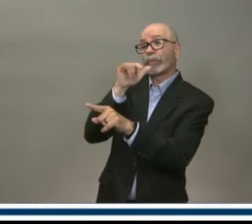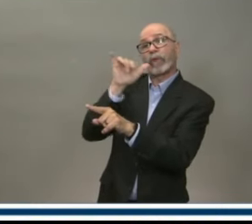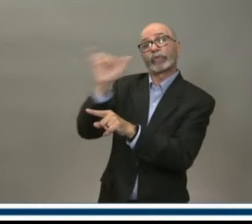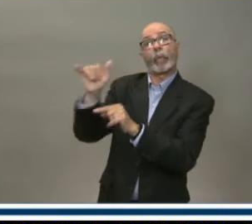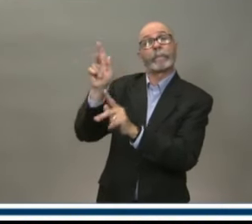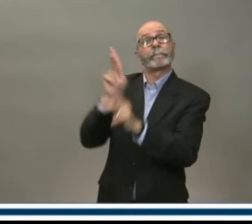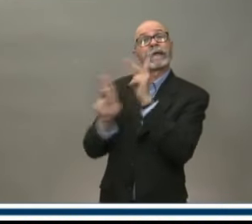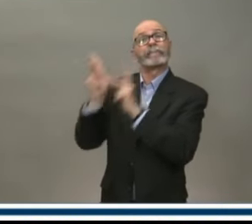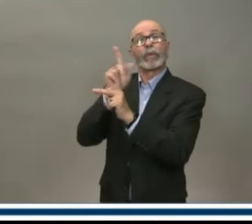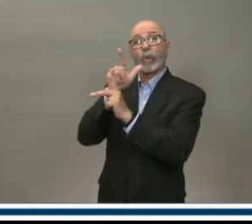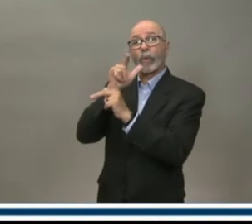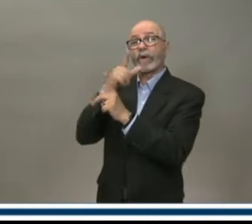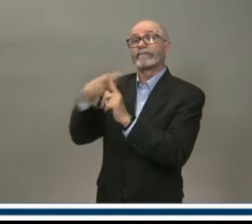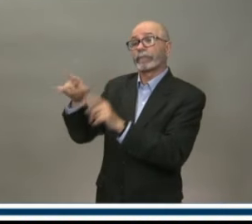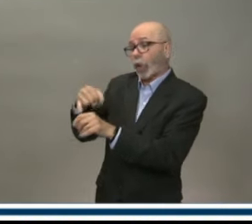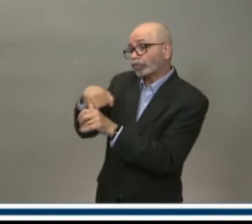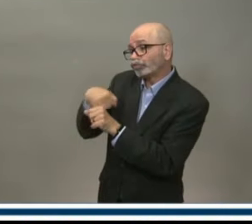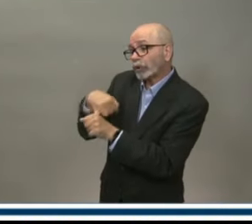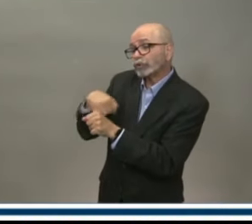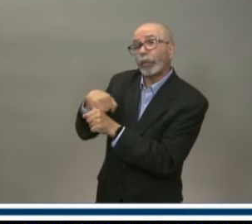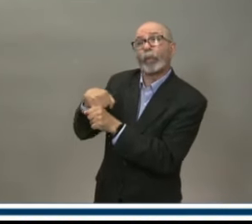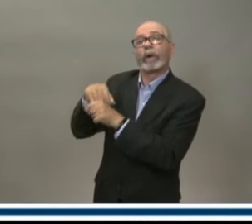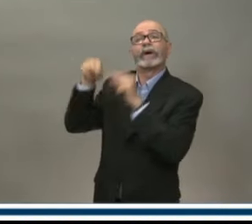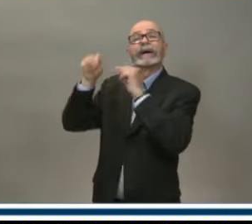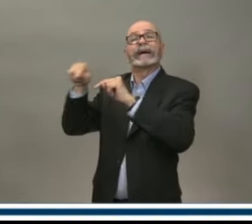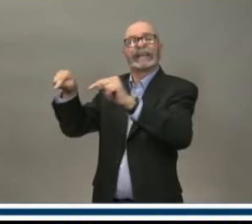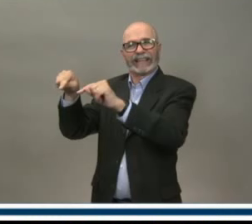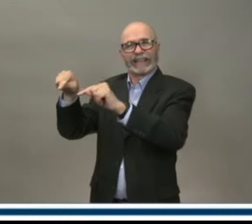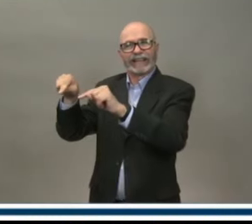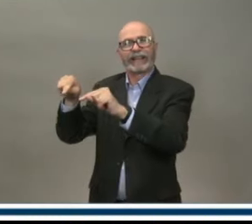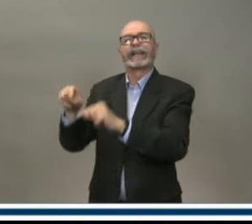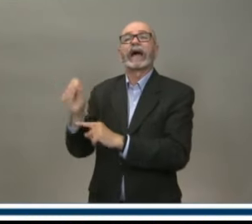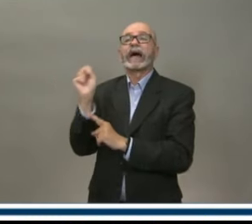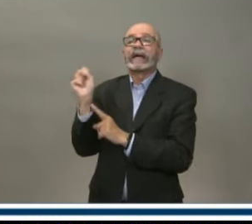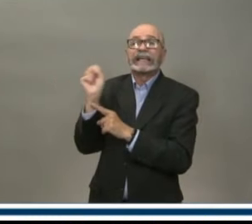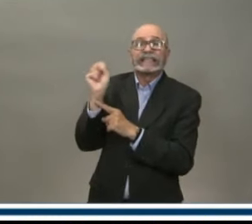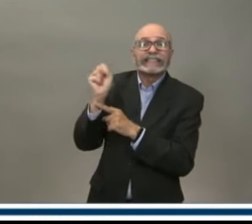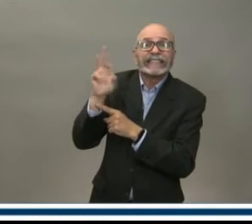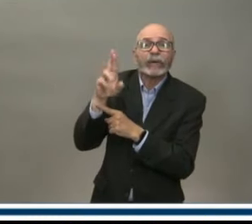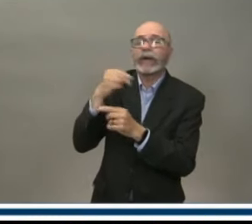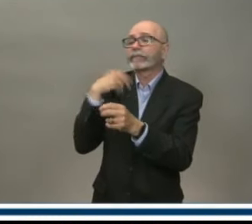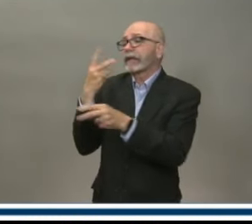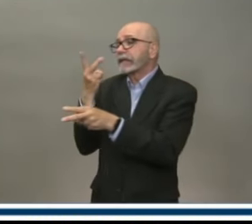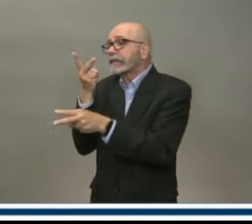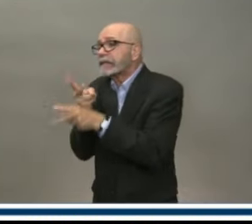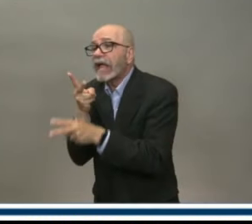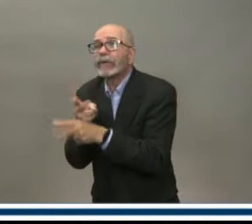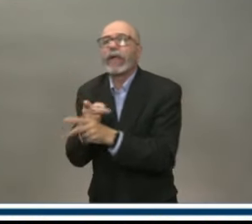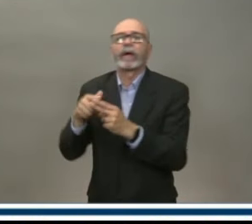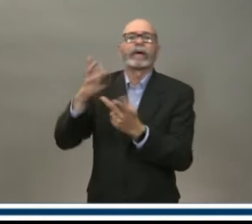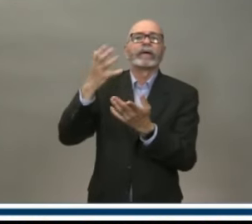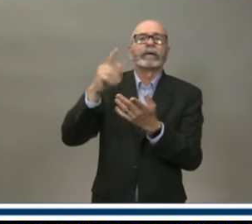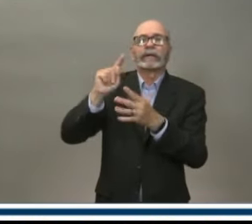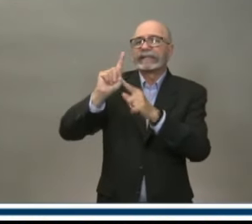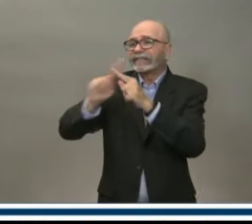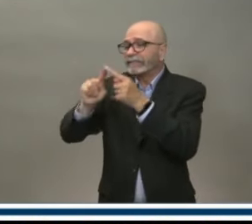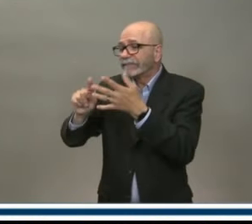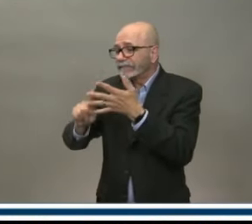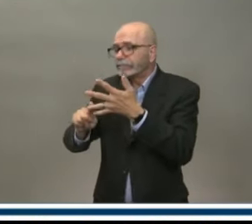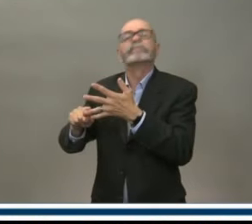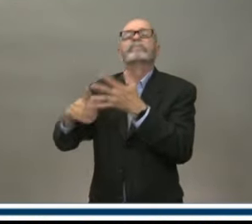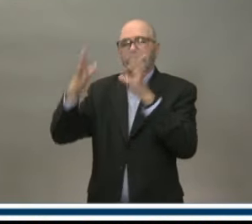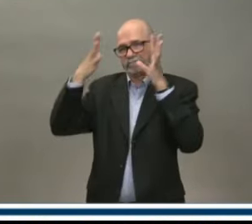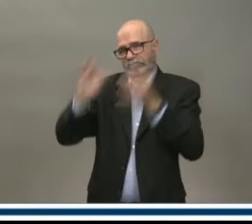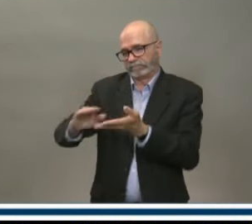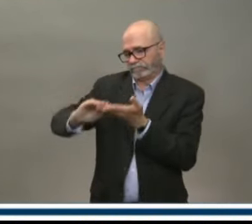senior pharmacare. This will help keep a little more money in the pockets while they are protecting the drug supply to ensure that